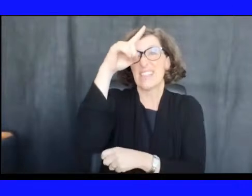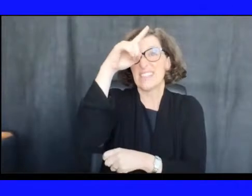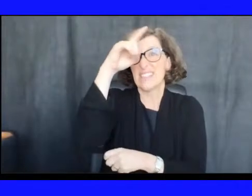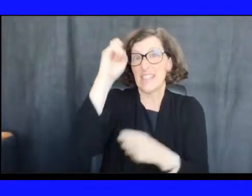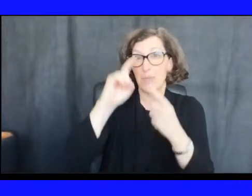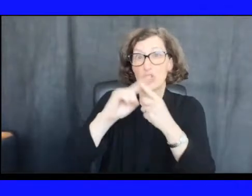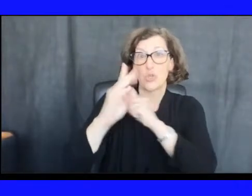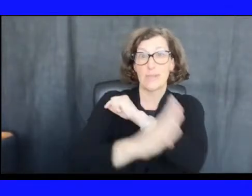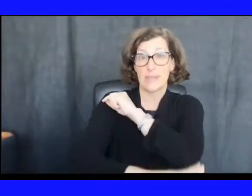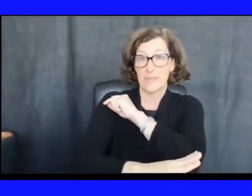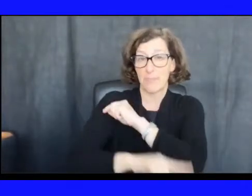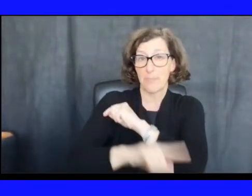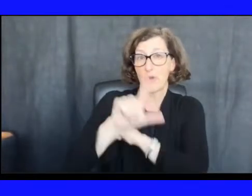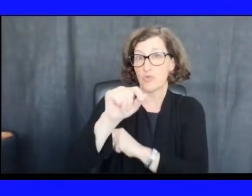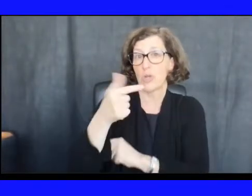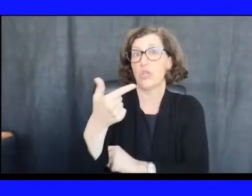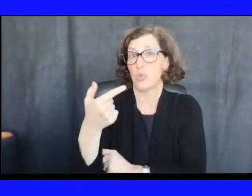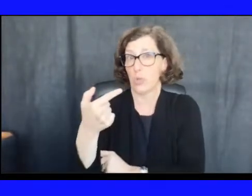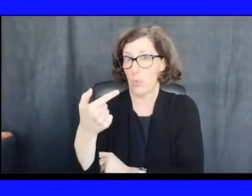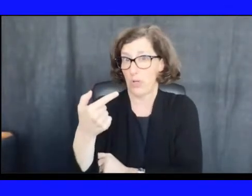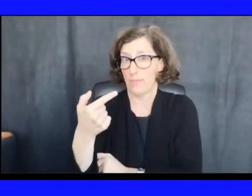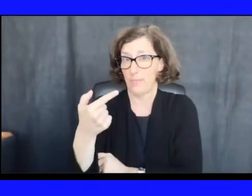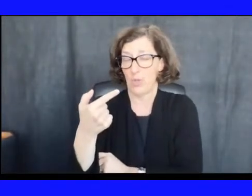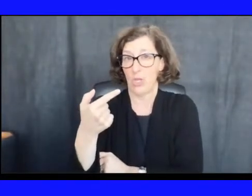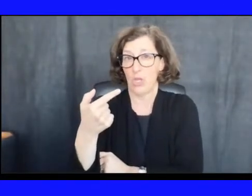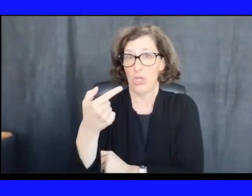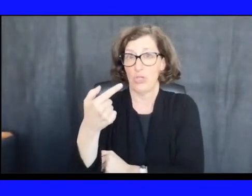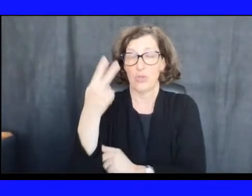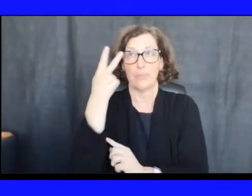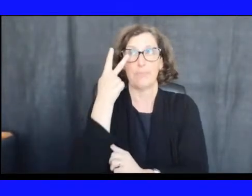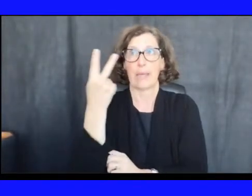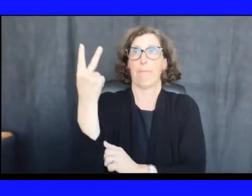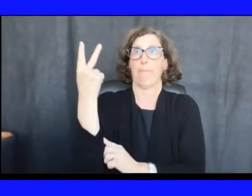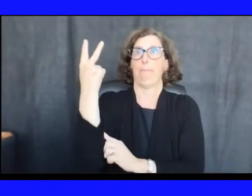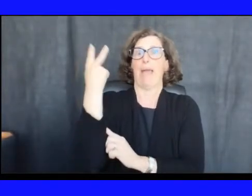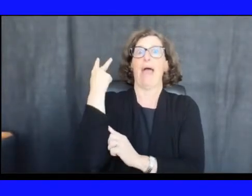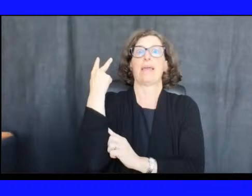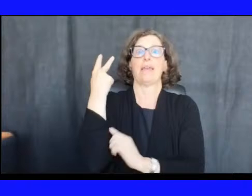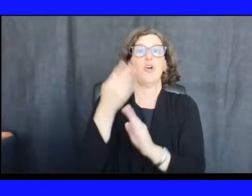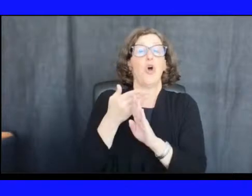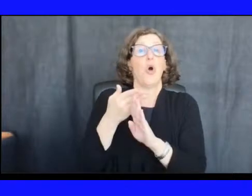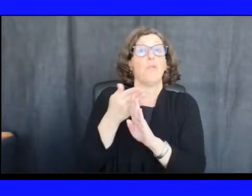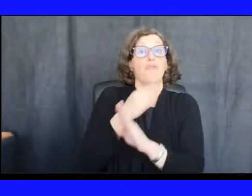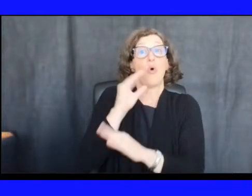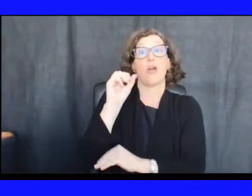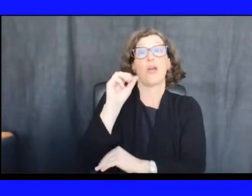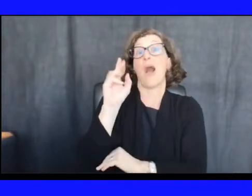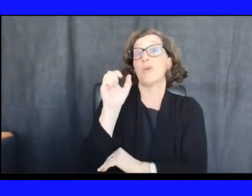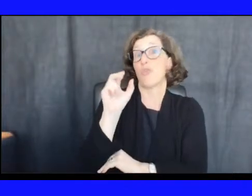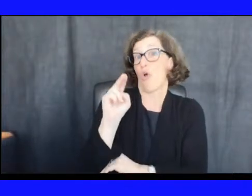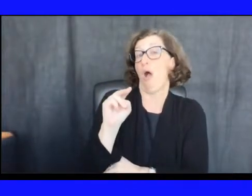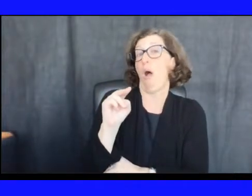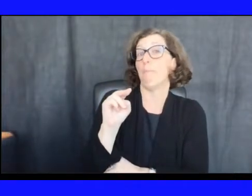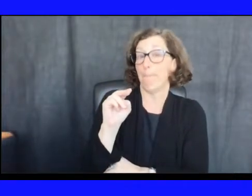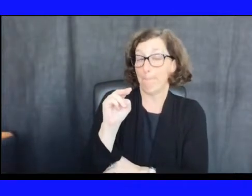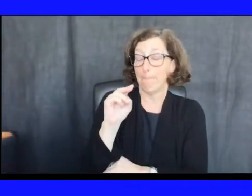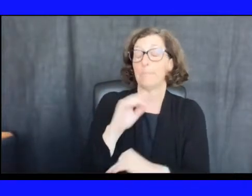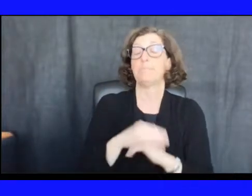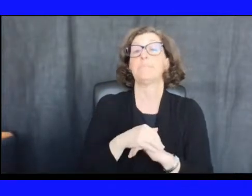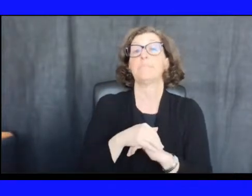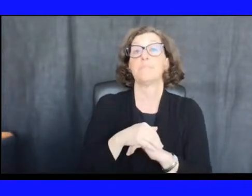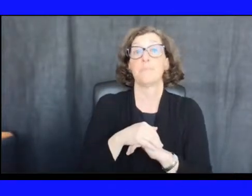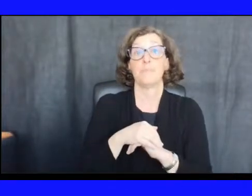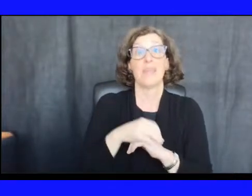a thing. And you see some of those results here. So some of the key positive trends